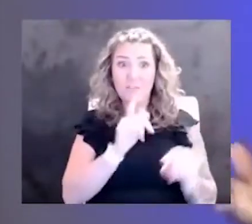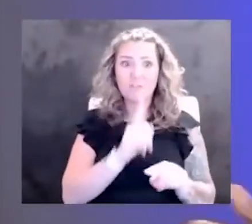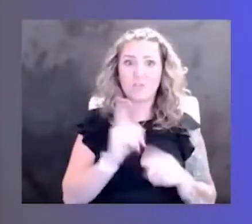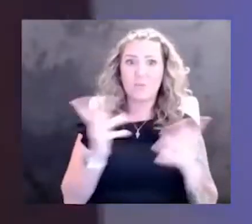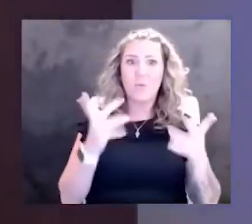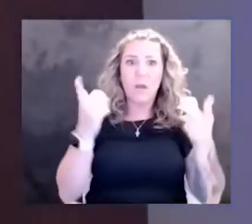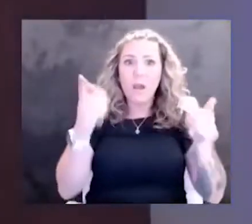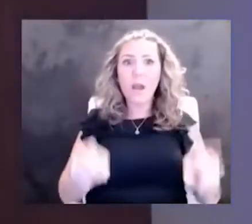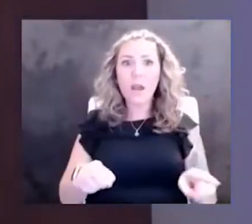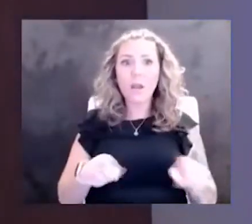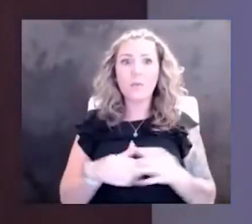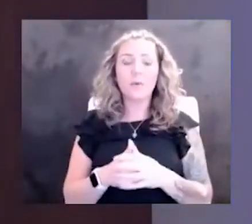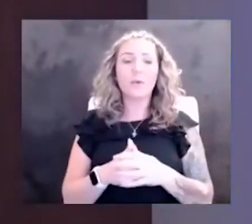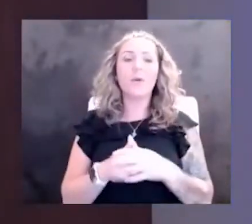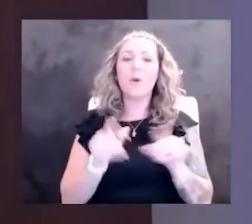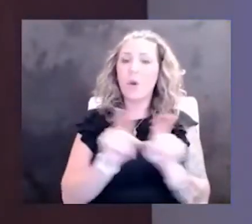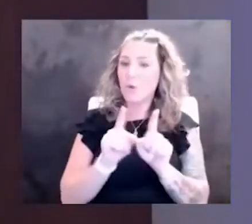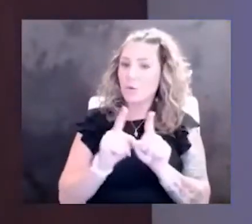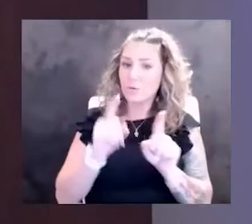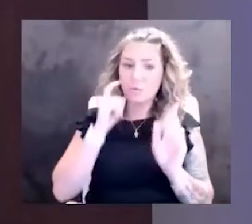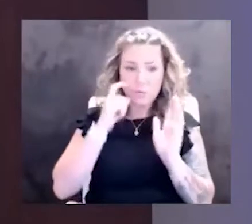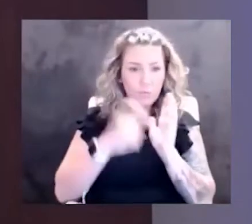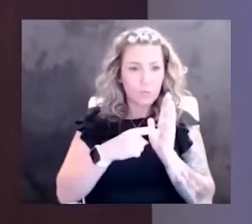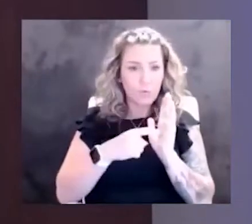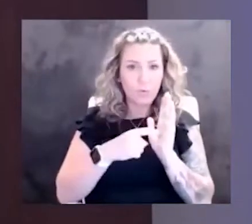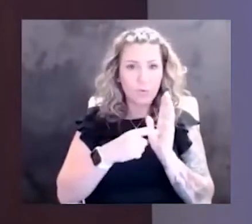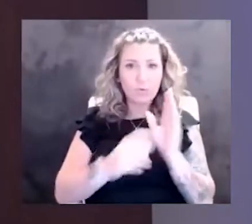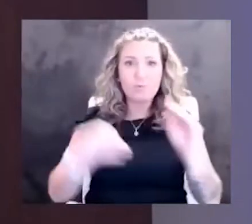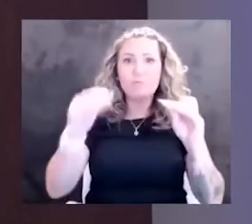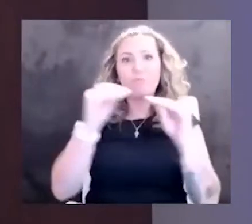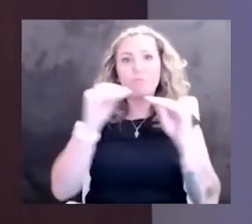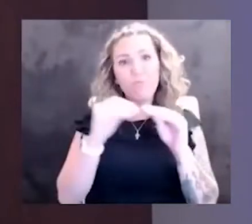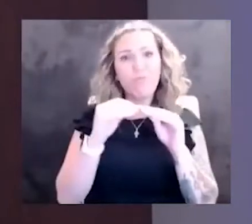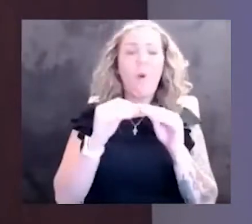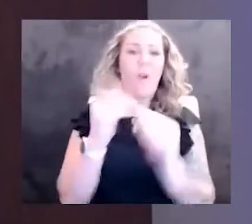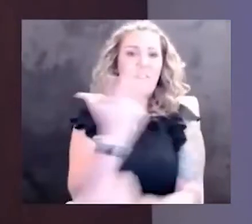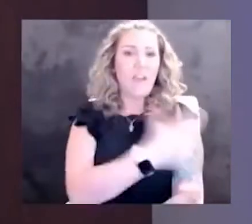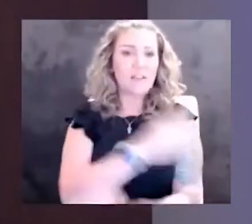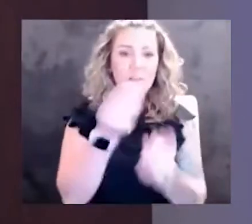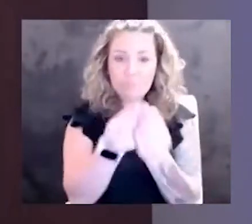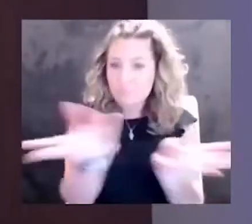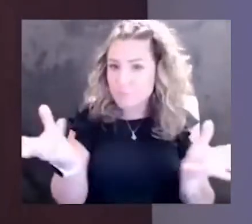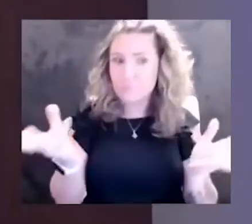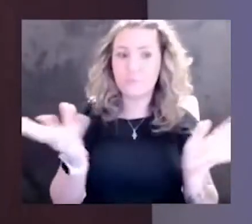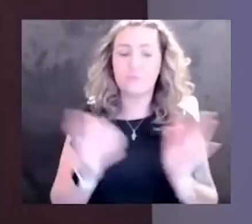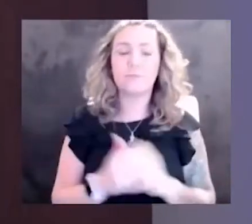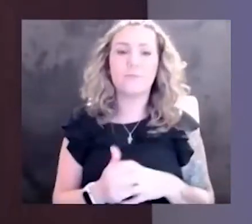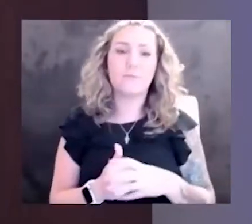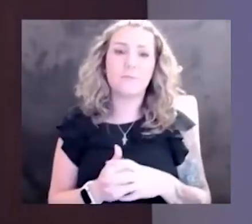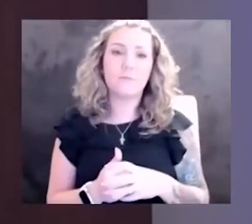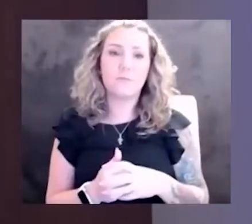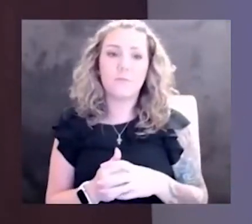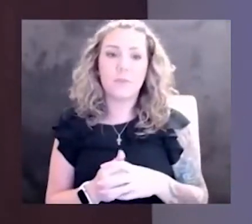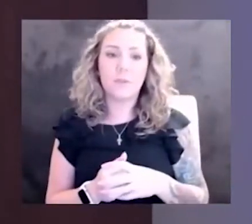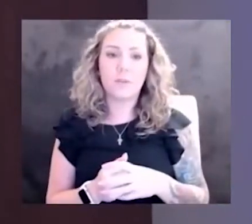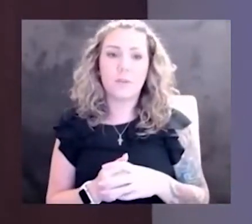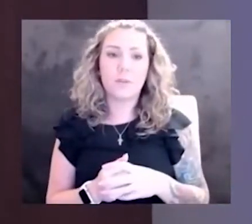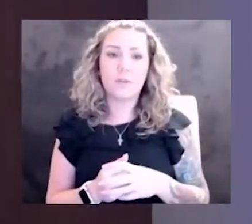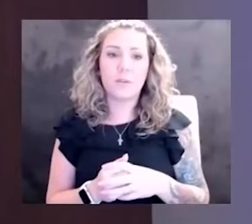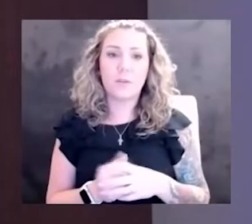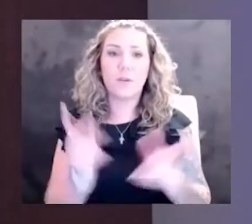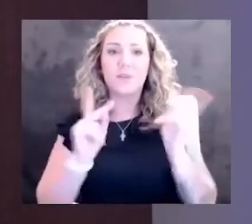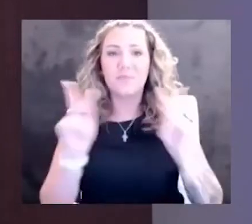have noticed a lot of, now that more vaccines are getting out there and that people are starting to be able to hug their family members